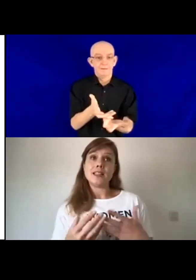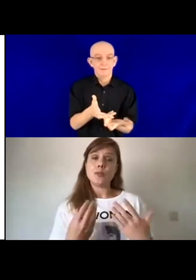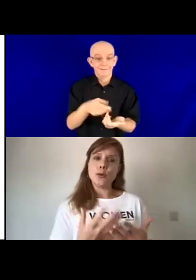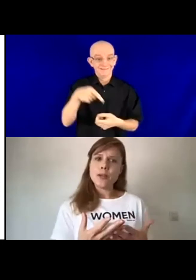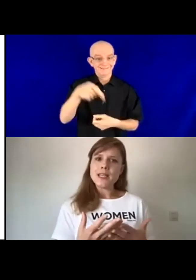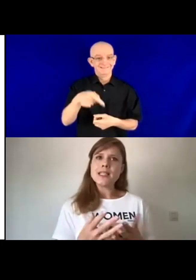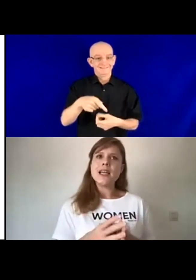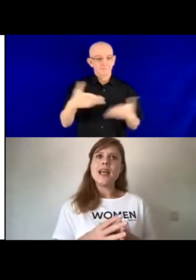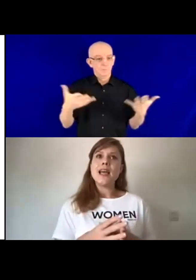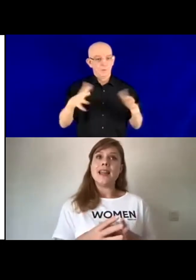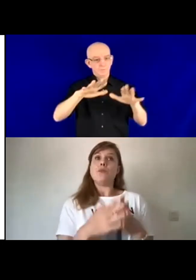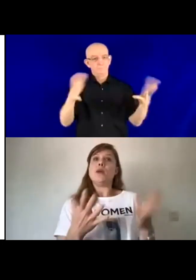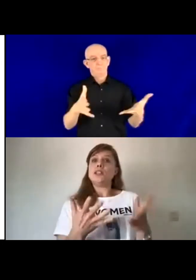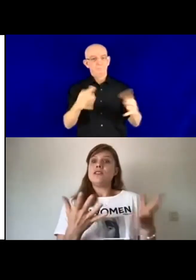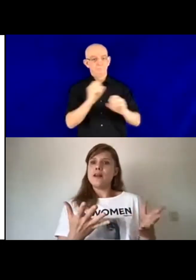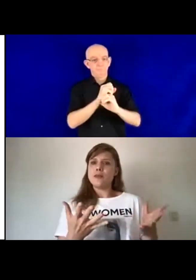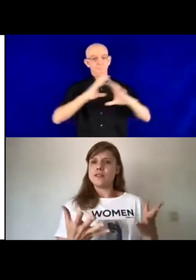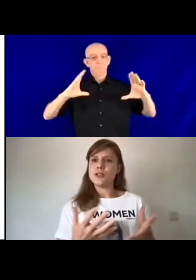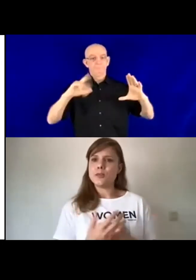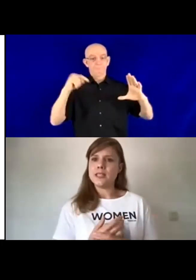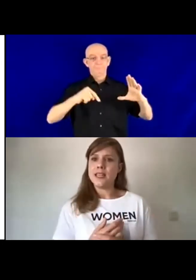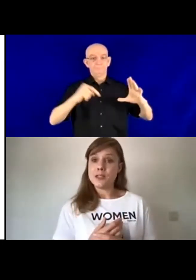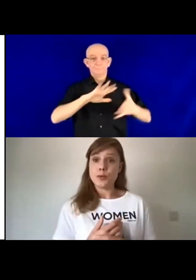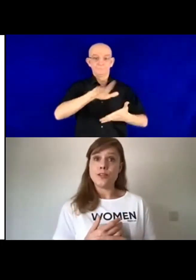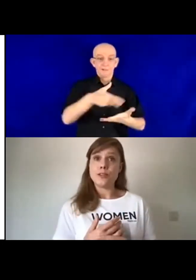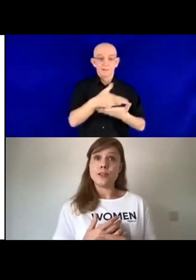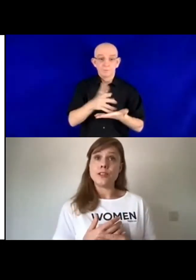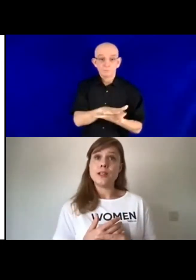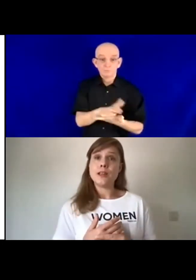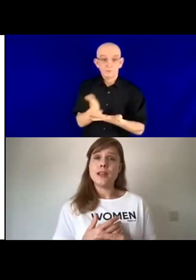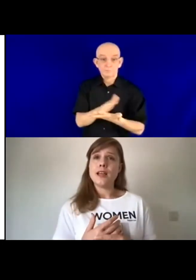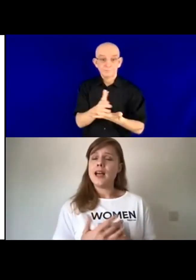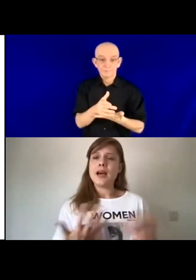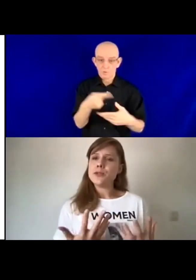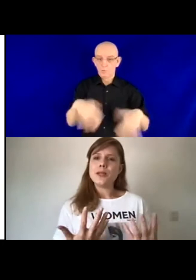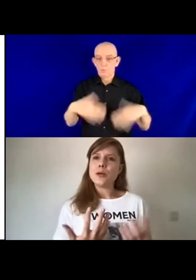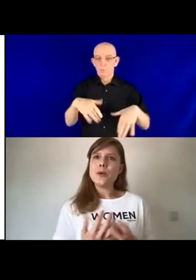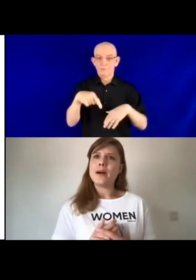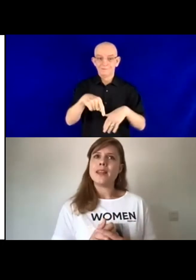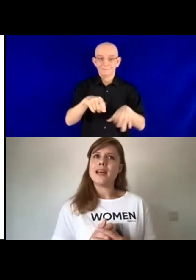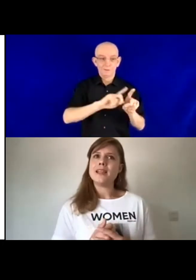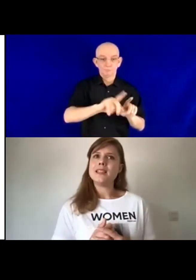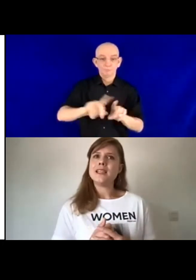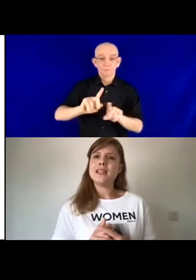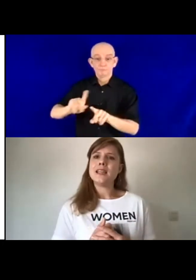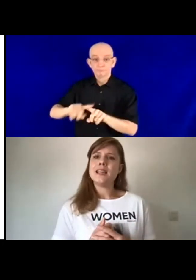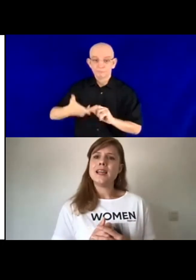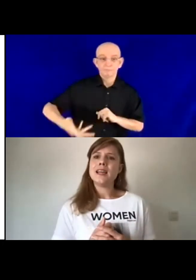is appropriate? And then which type of interpreting is preferred? How do we go about that?